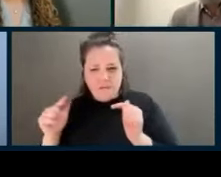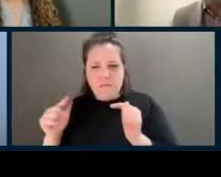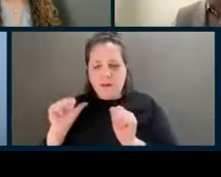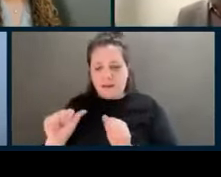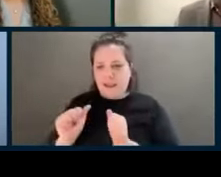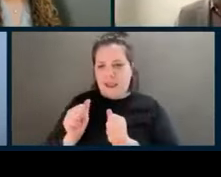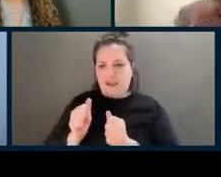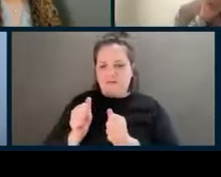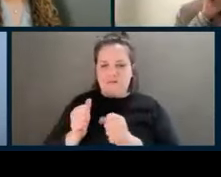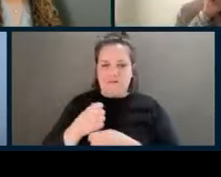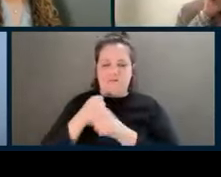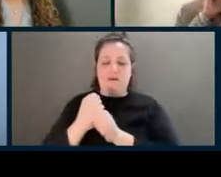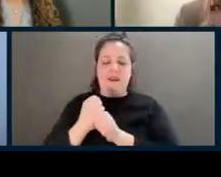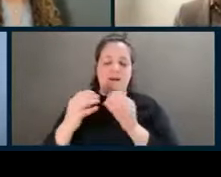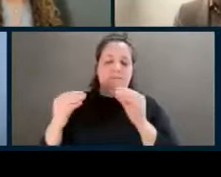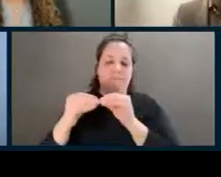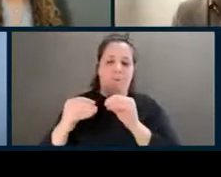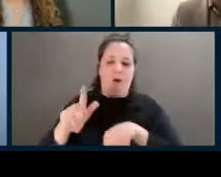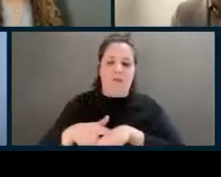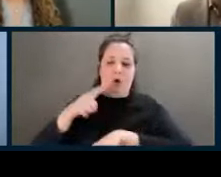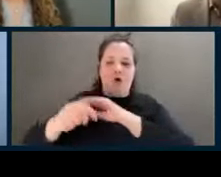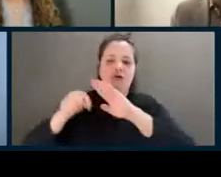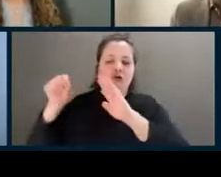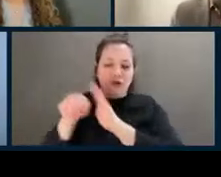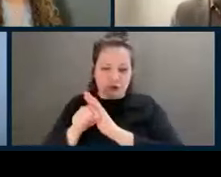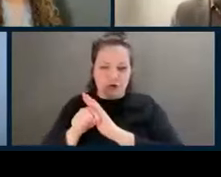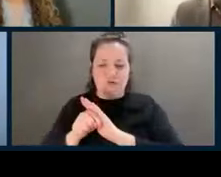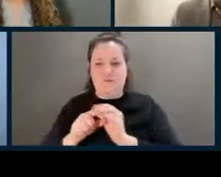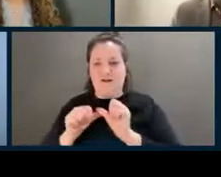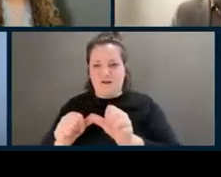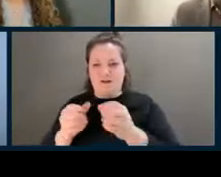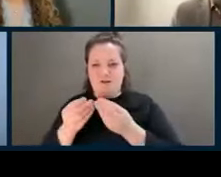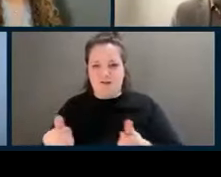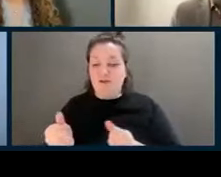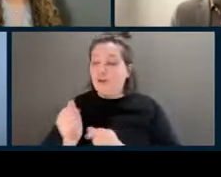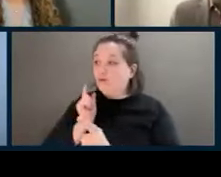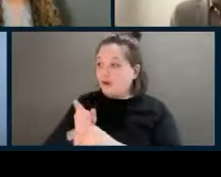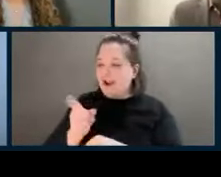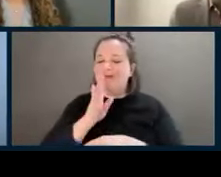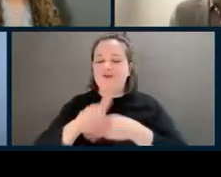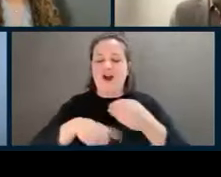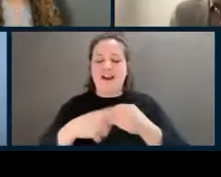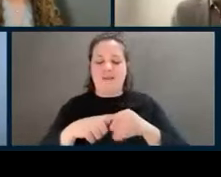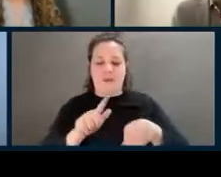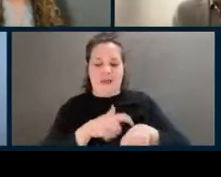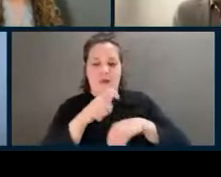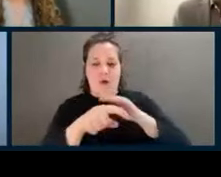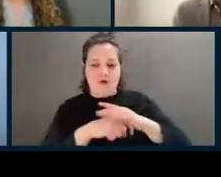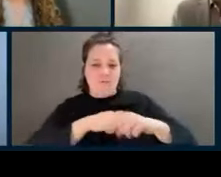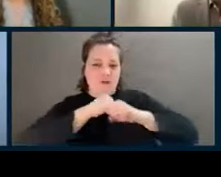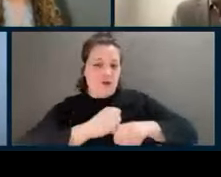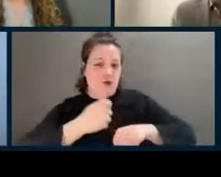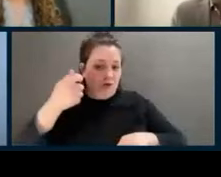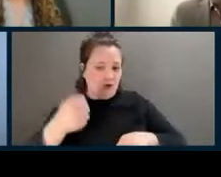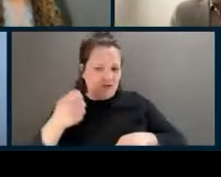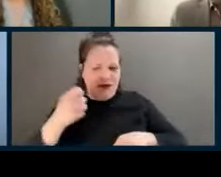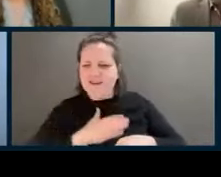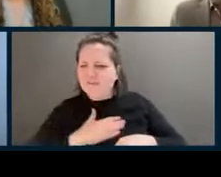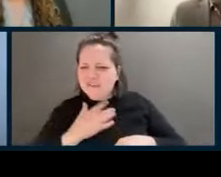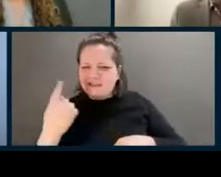Exactly. Well, thank you. You're talking about that nonprofit security grant that I know many of you know about, and certainly hope we could drop it in the chat so folks can learn